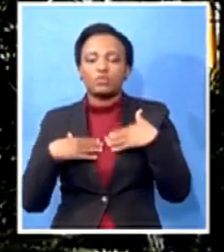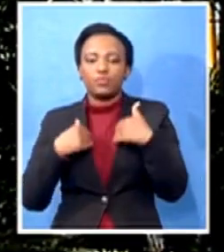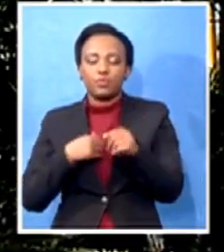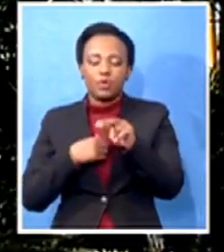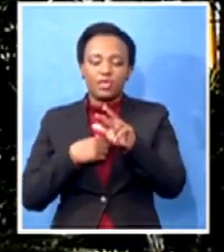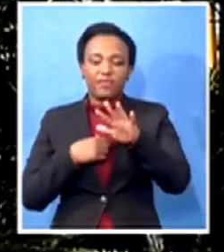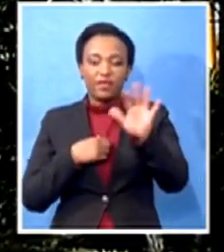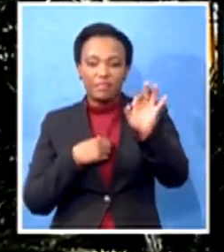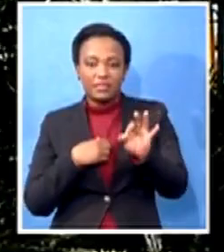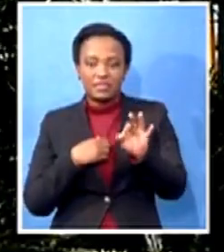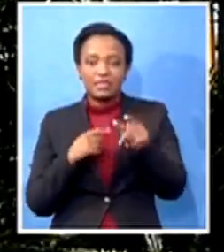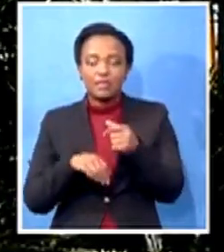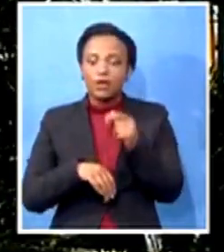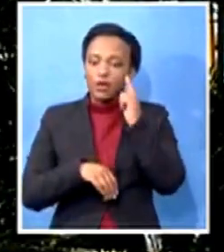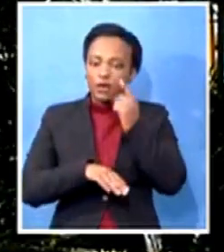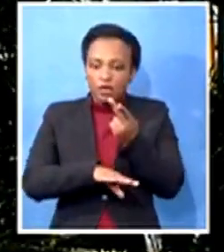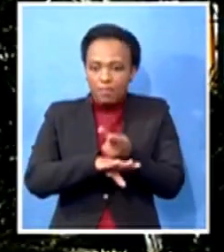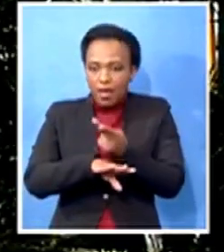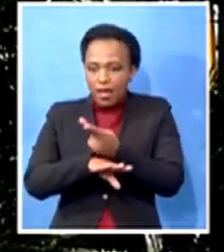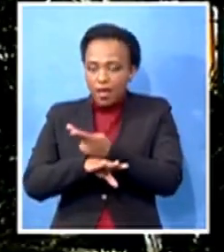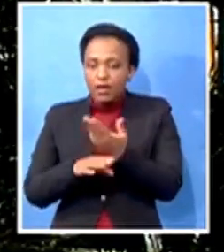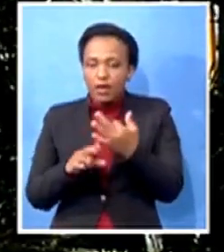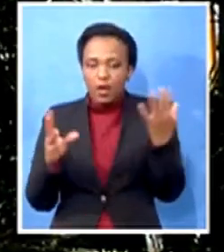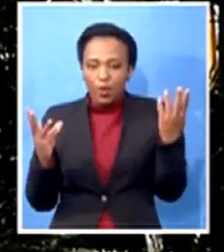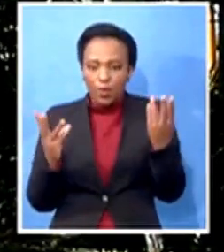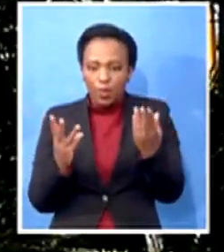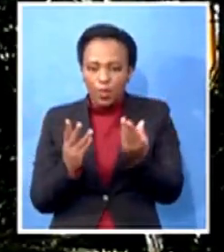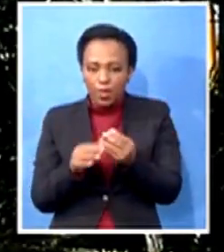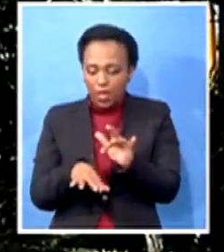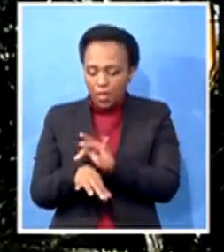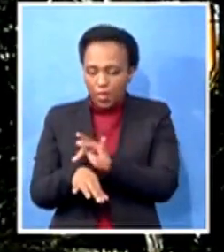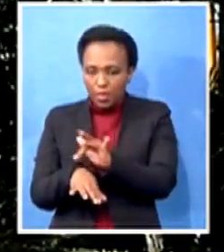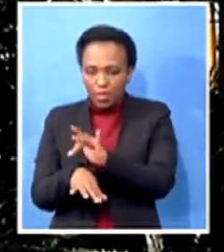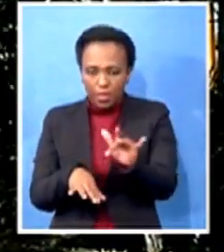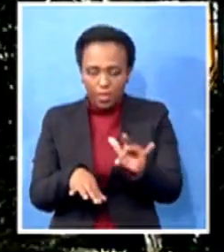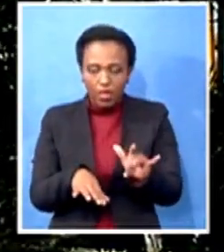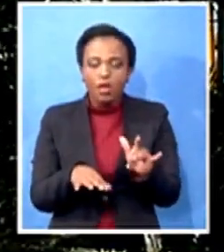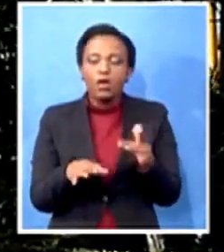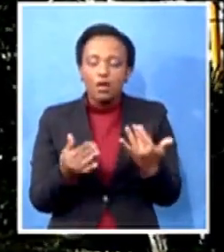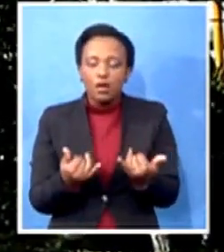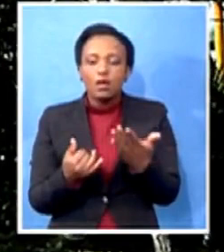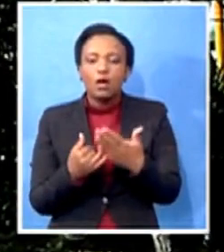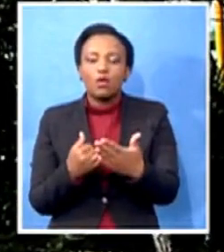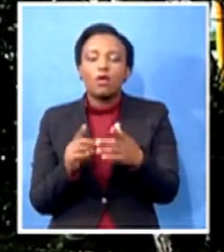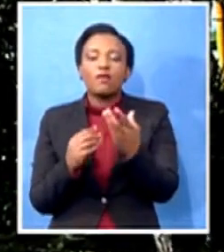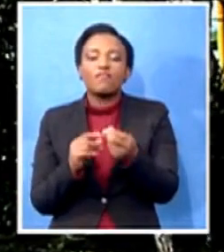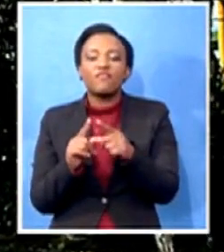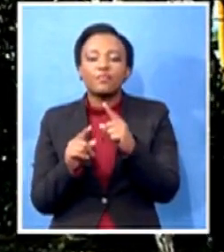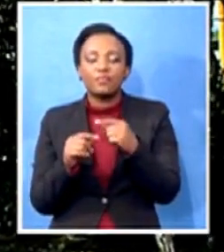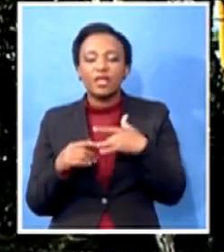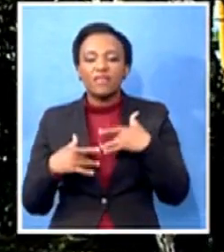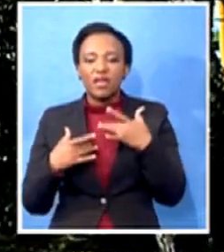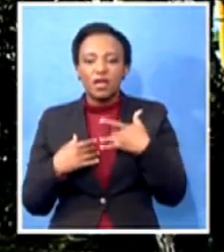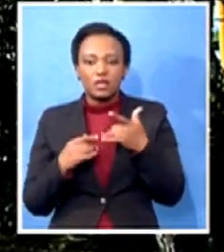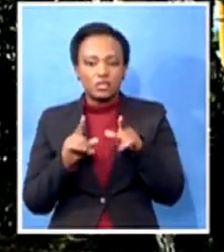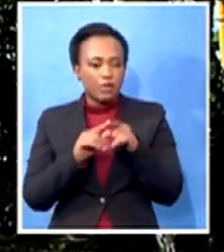becoming less full, but also on the other side now there is this general feel when I'm talking to people on the streets that, you know what,